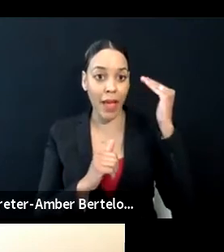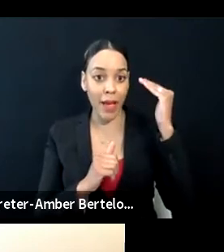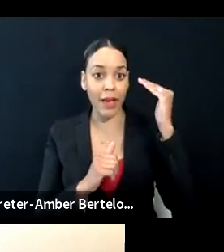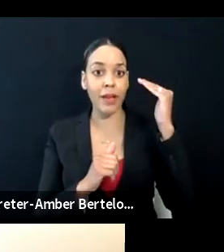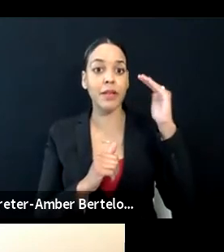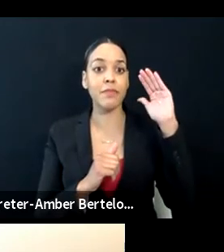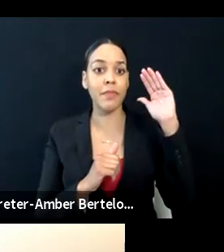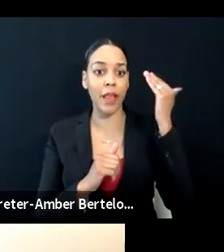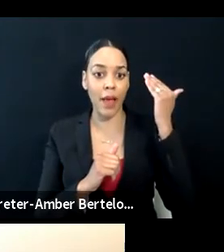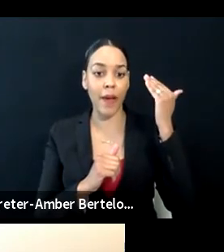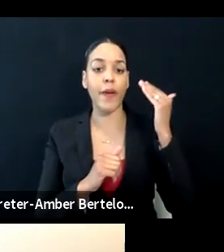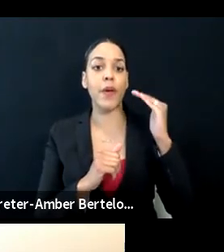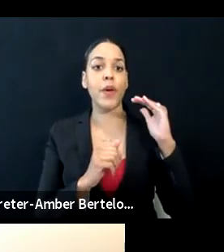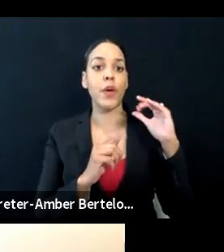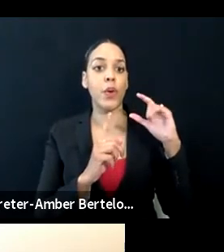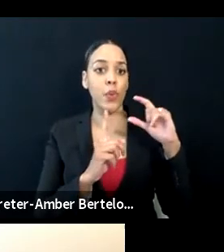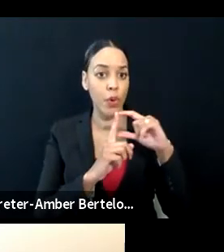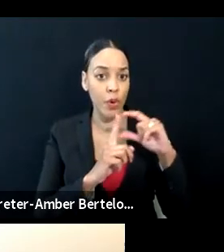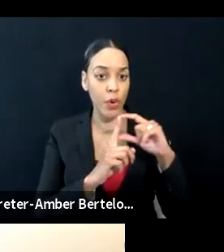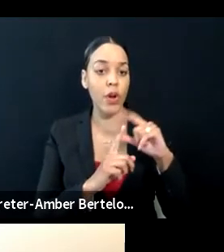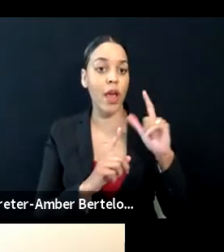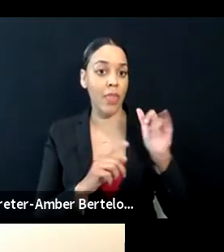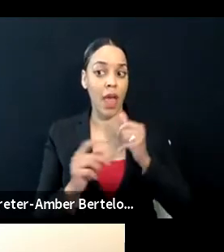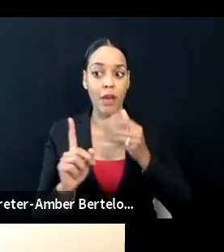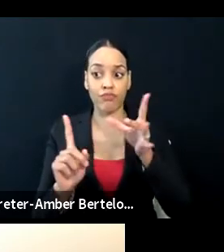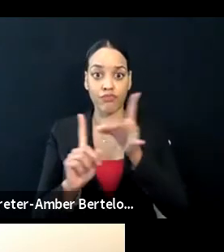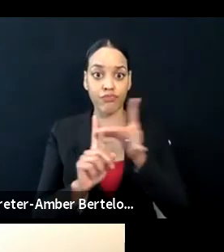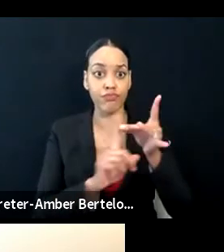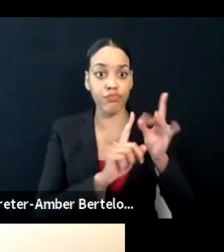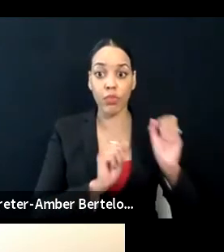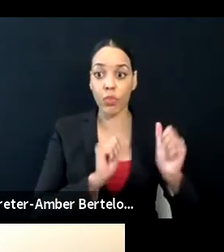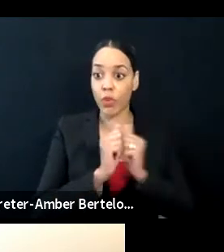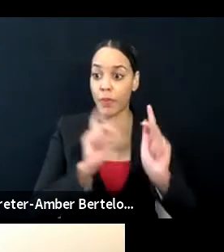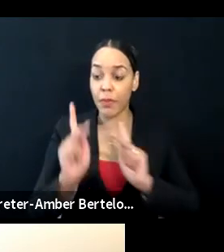board, and that attracted me to the people I met, and we formed